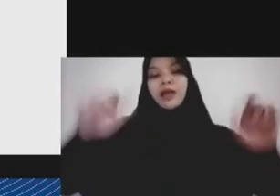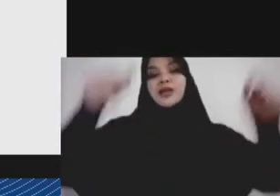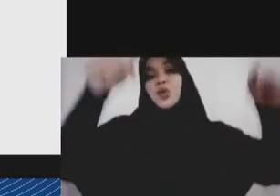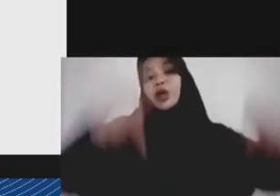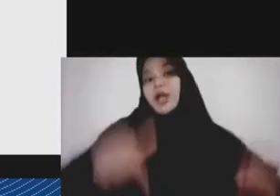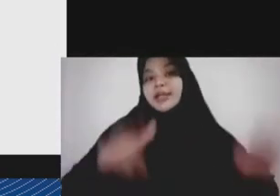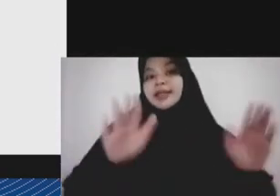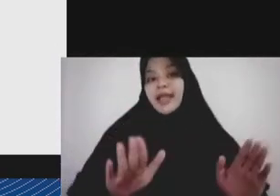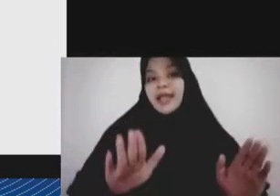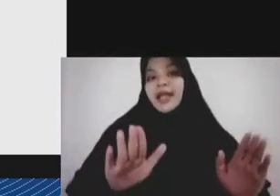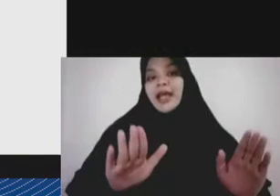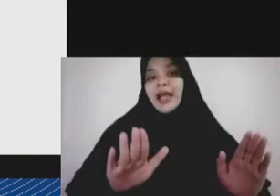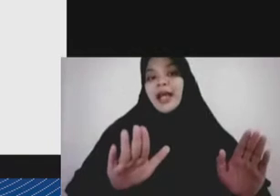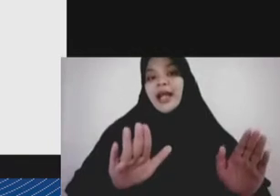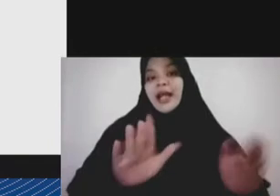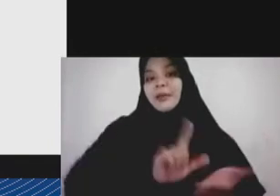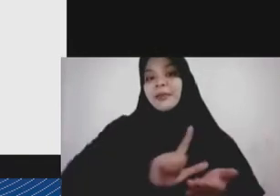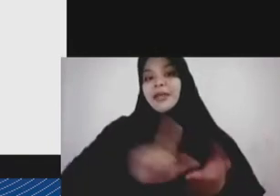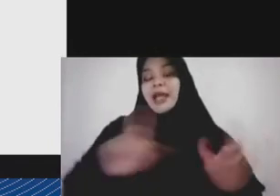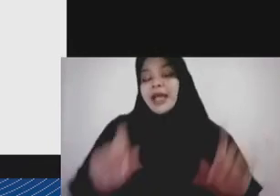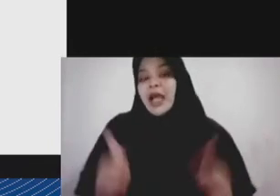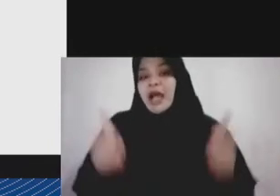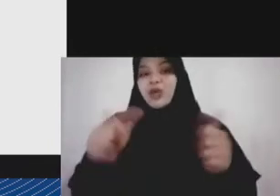based on the result of the close meeting on